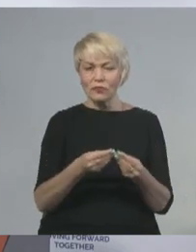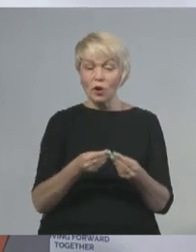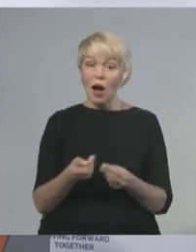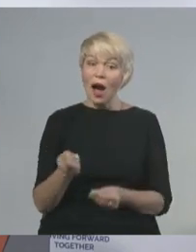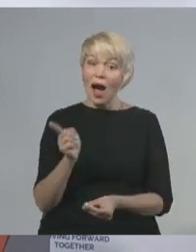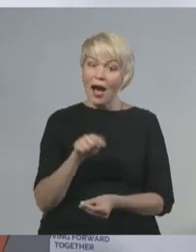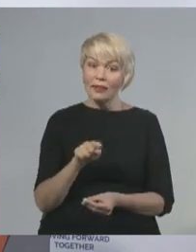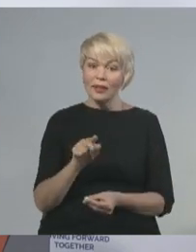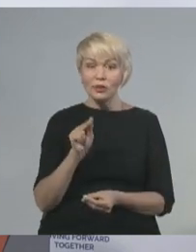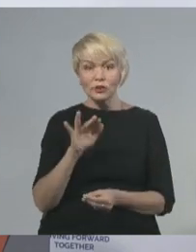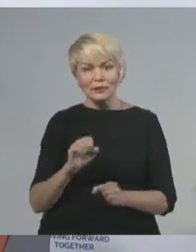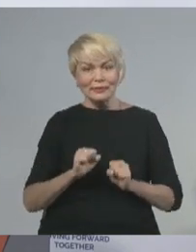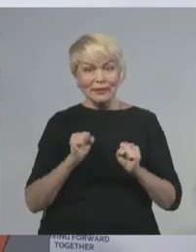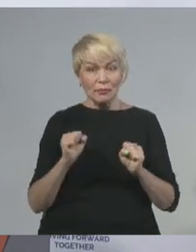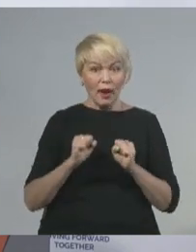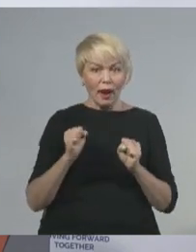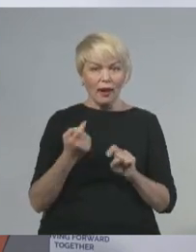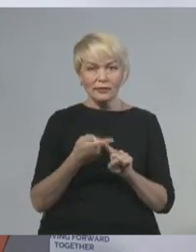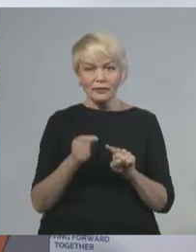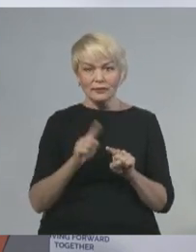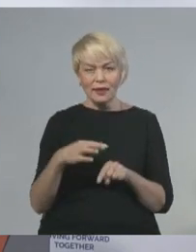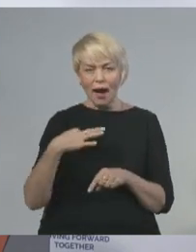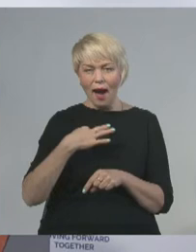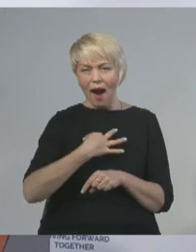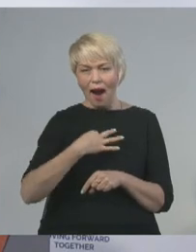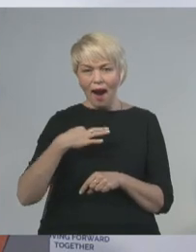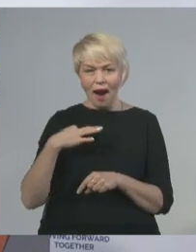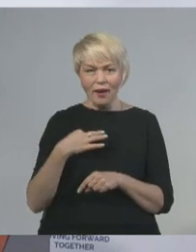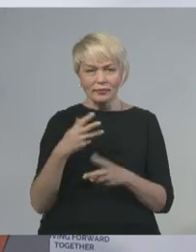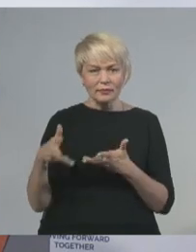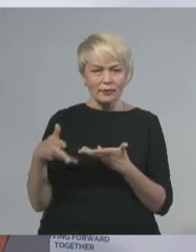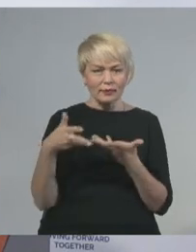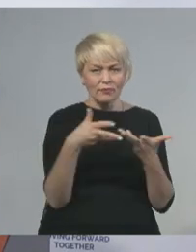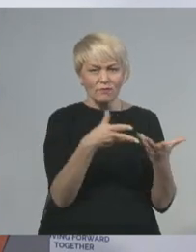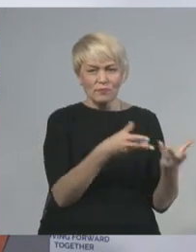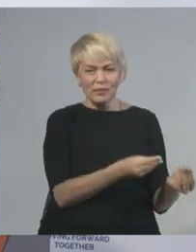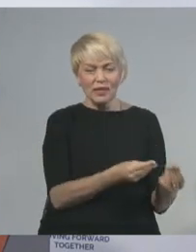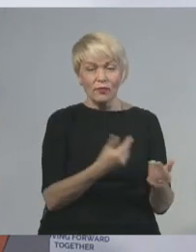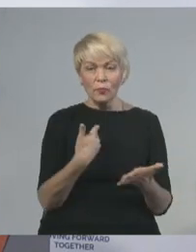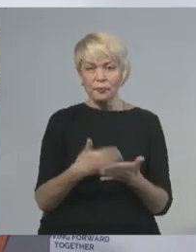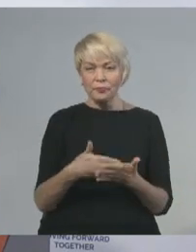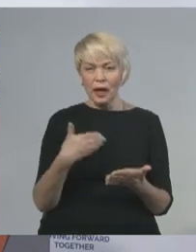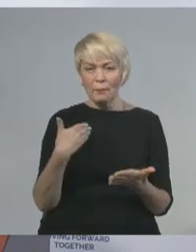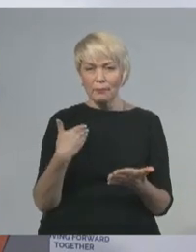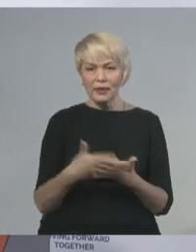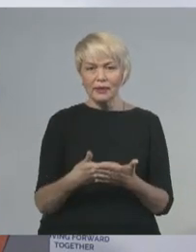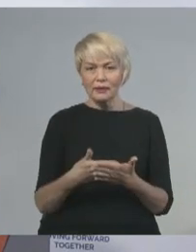do with that forget about china labs it's all about americans etc